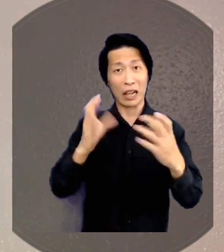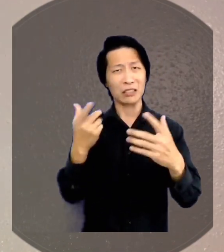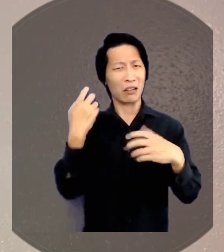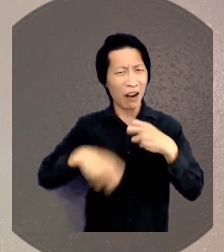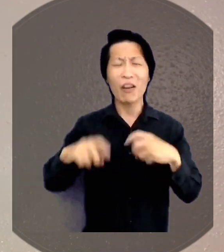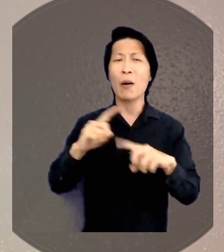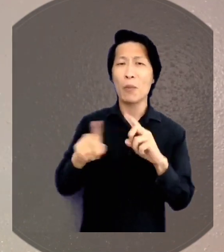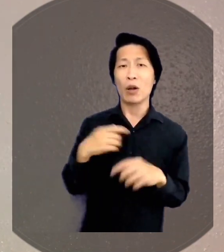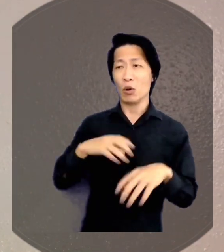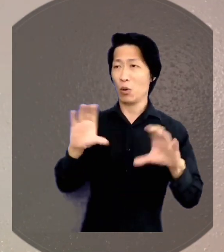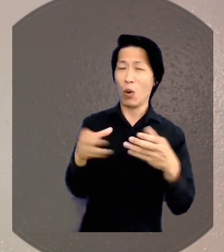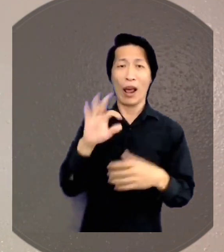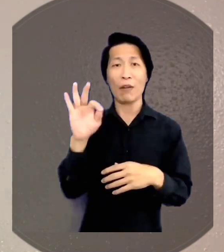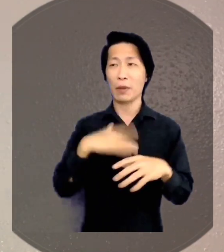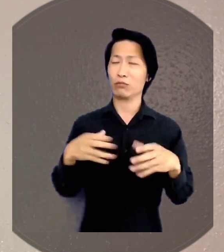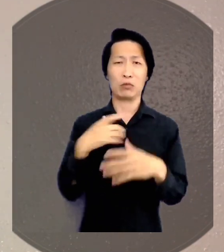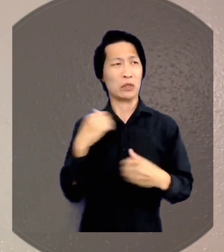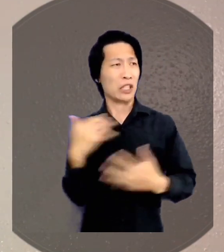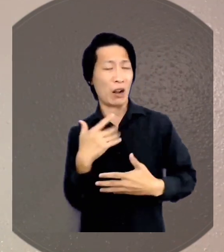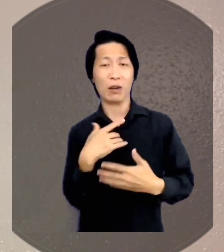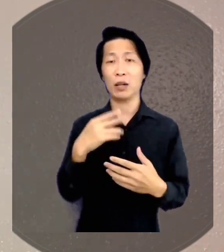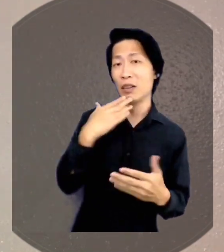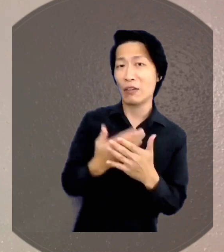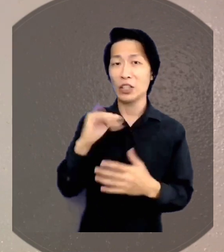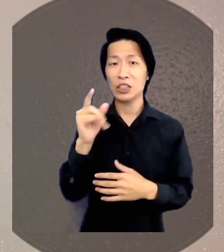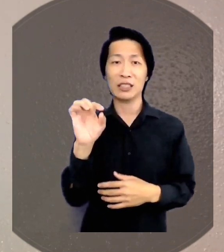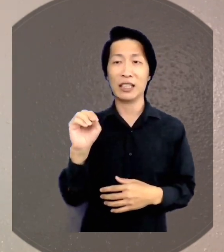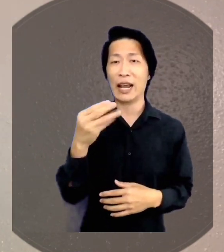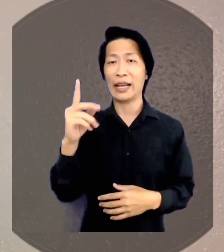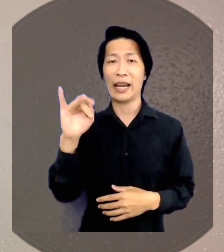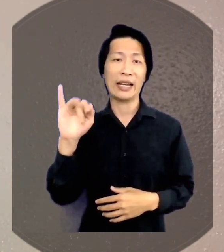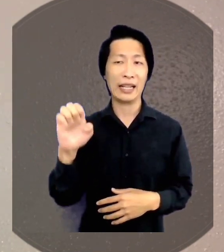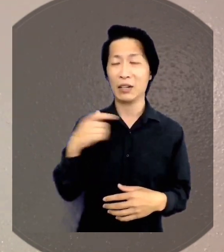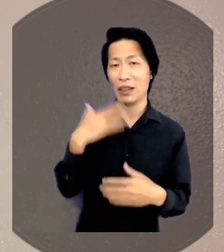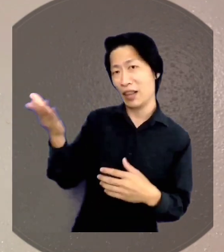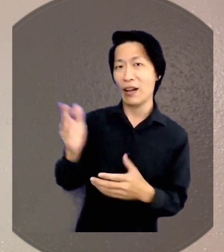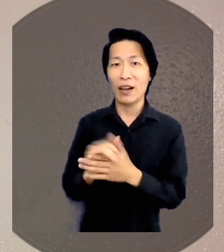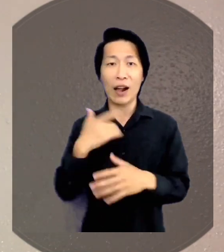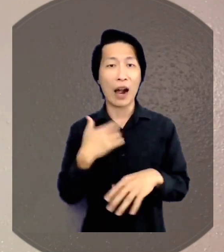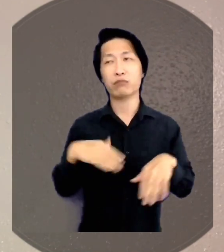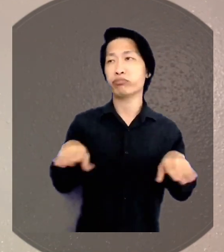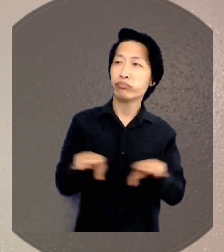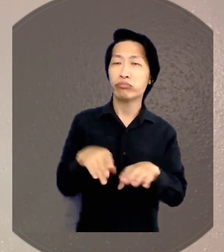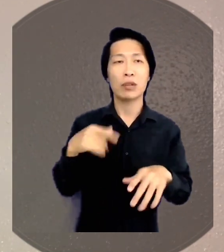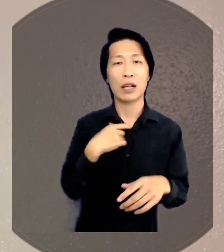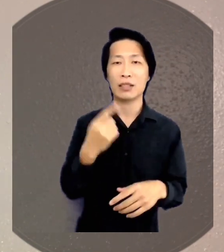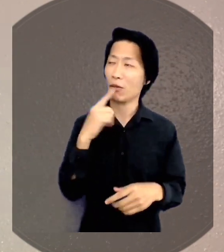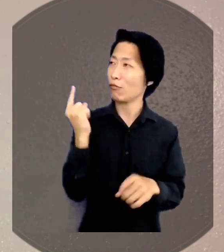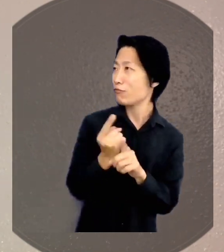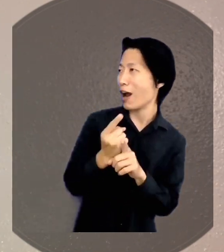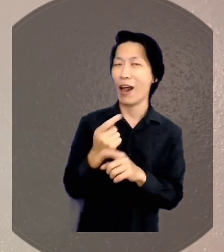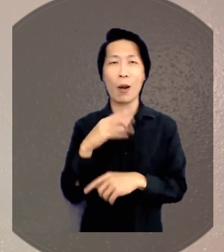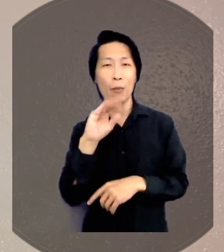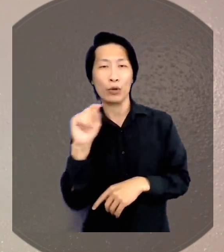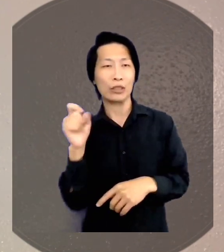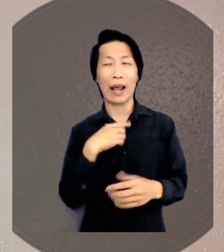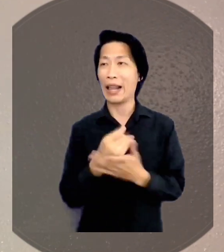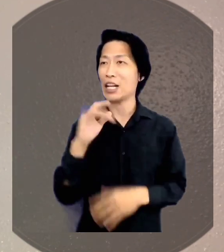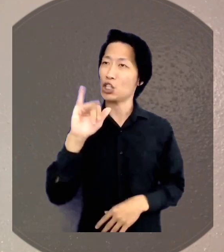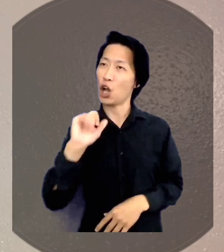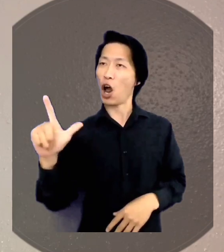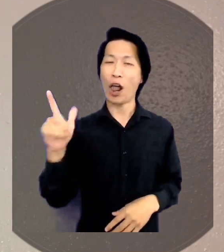your job. You wish it could all just go away, but you can't move past the pain. You have to live through it, lean into it, learn to use it